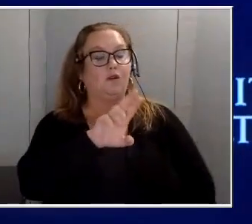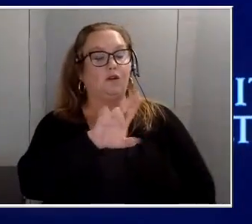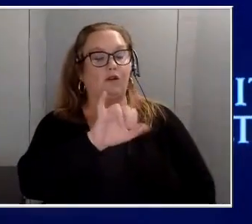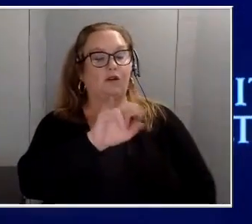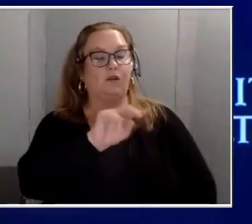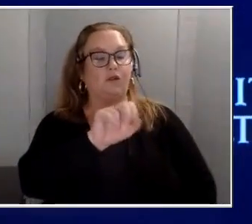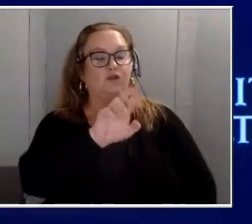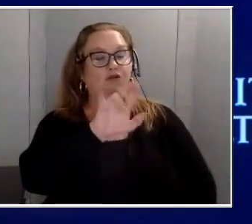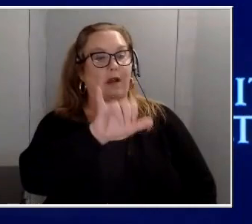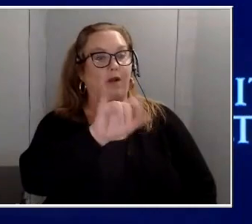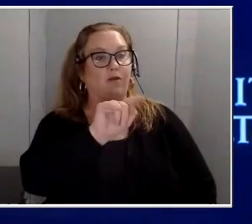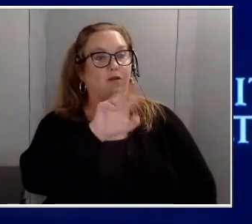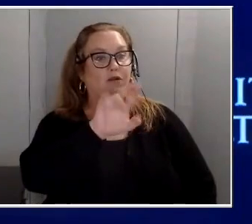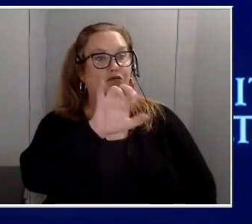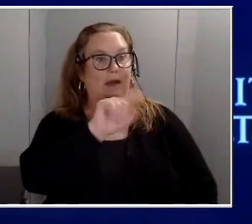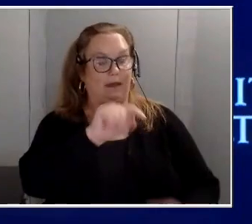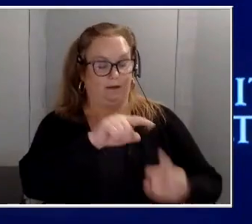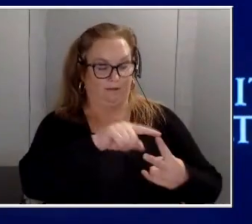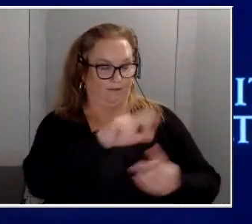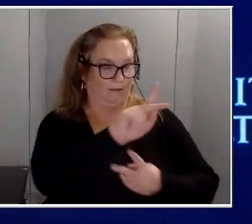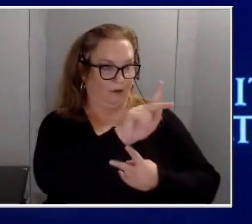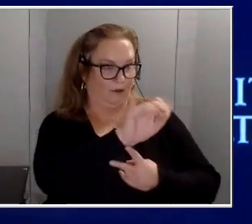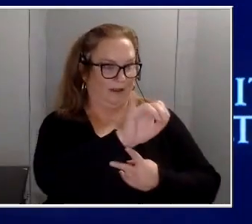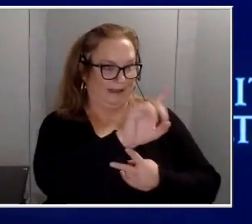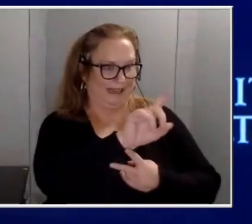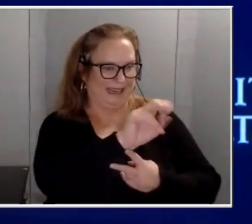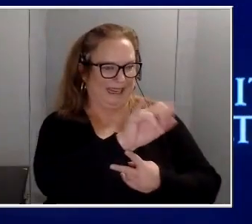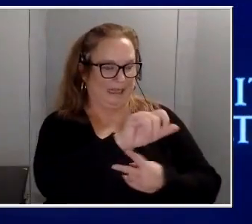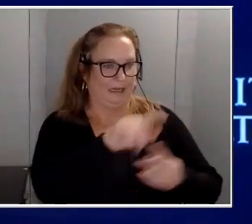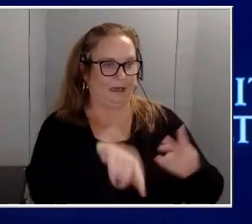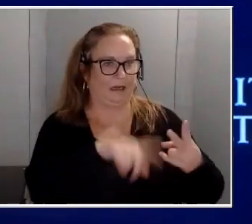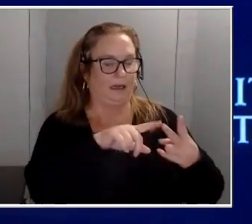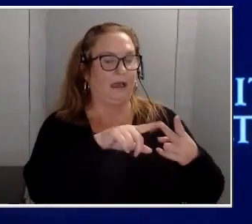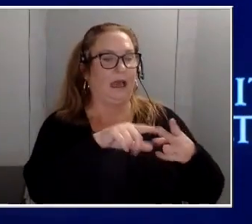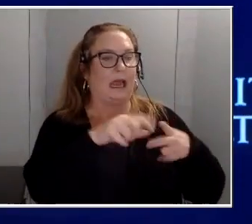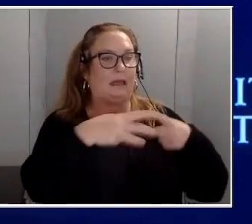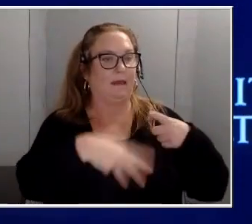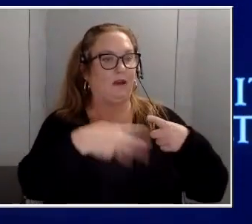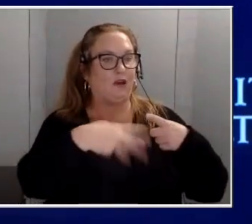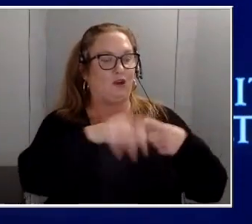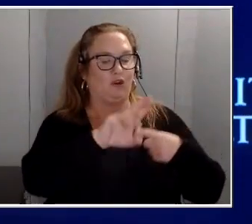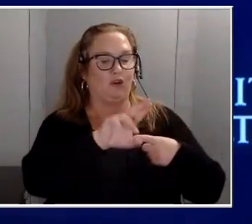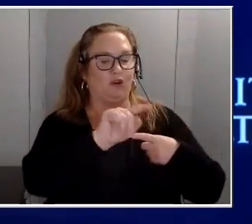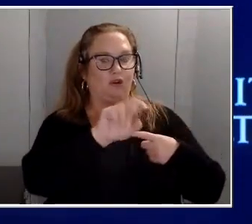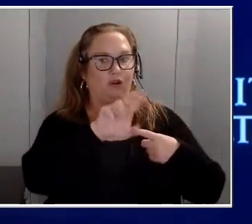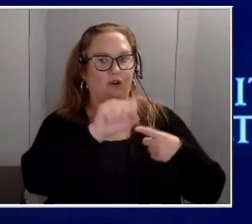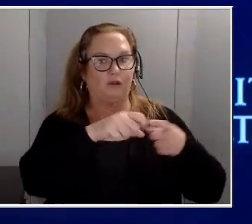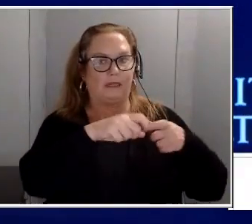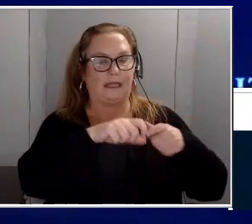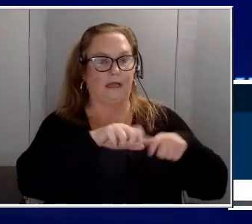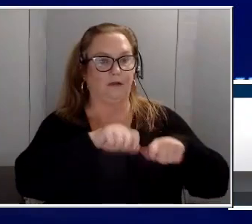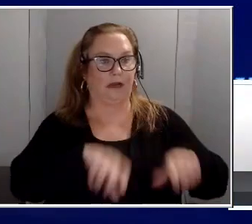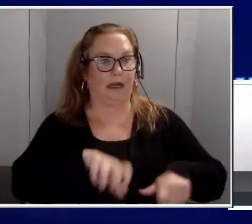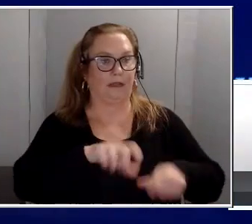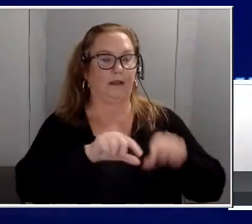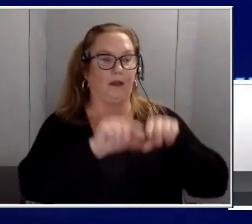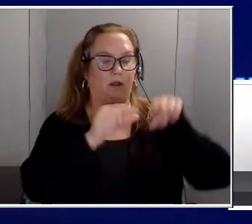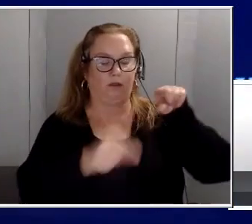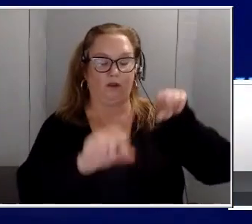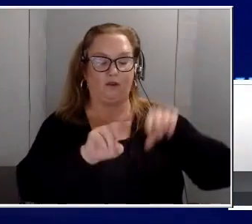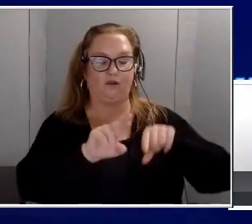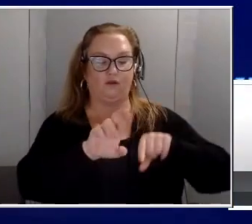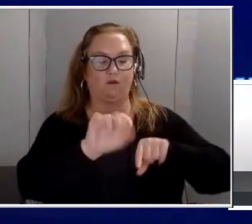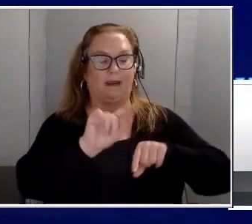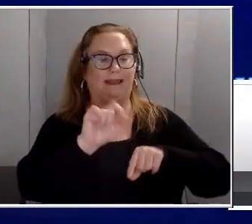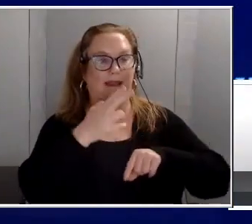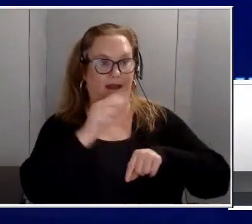composed of 2 kidneys, and then you have ureters that drain the kidneys down to the bladder. And then the urine tube, so the urethra, is where the